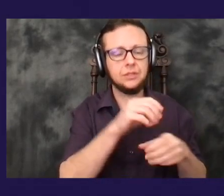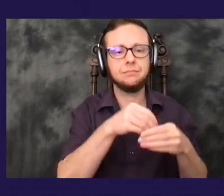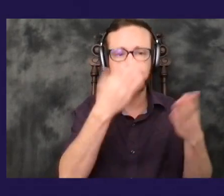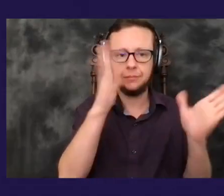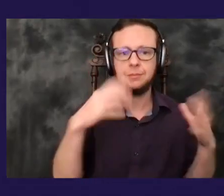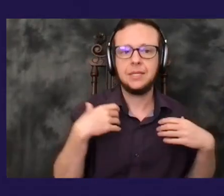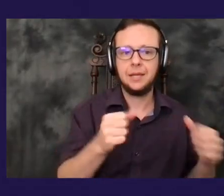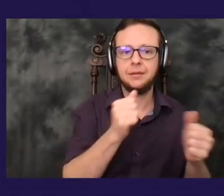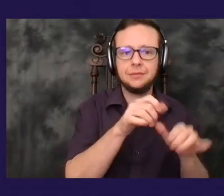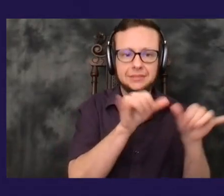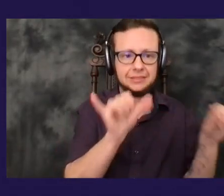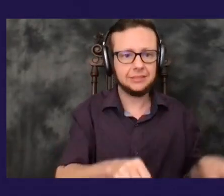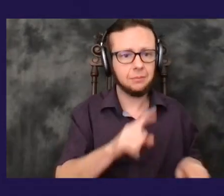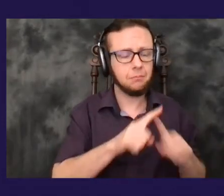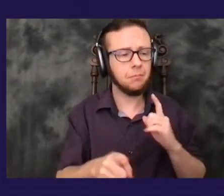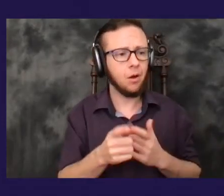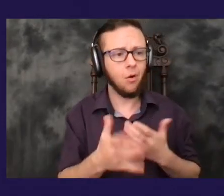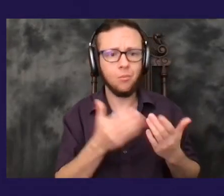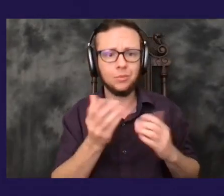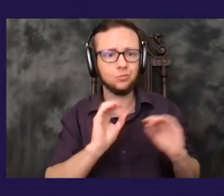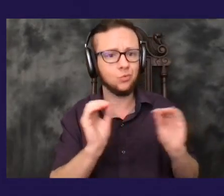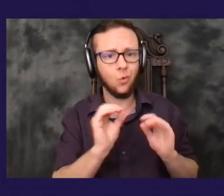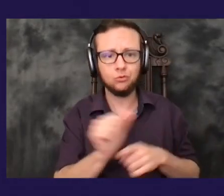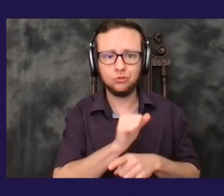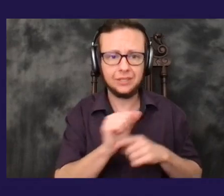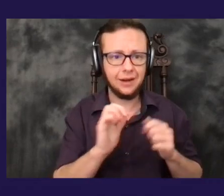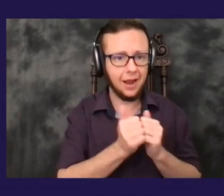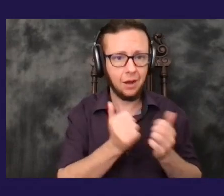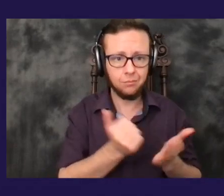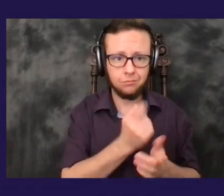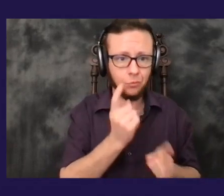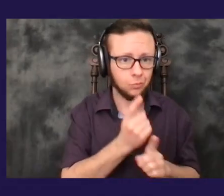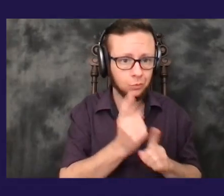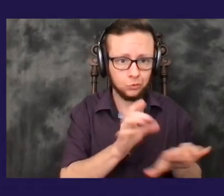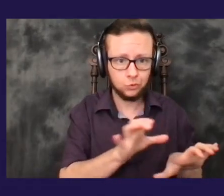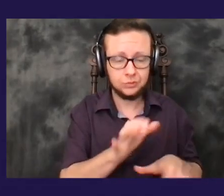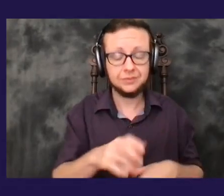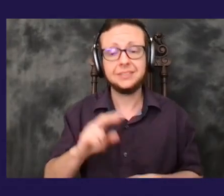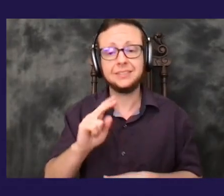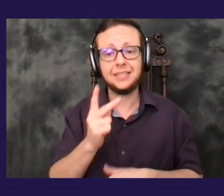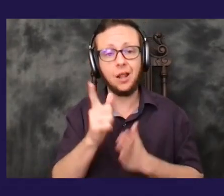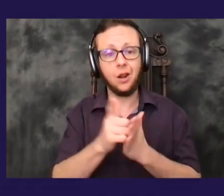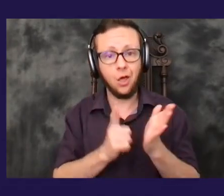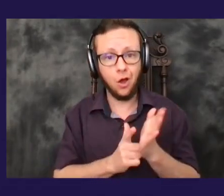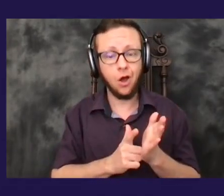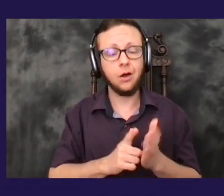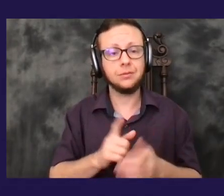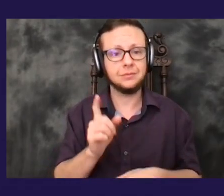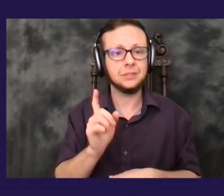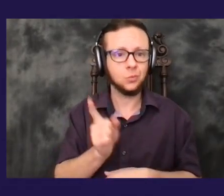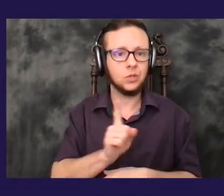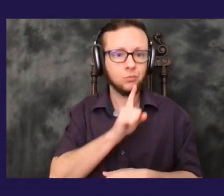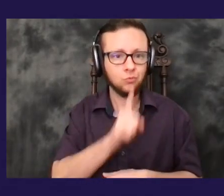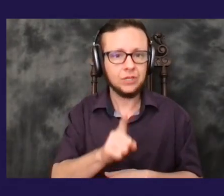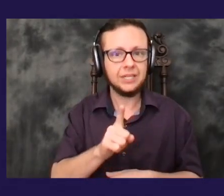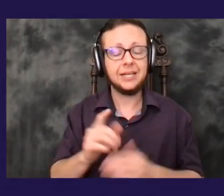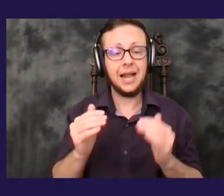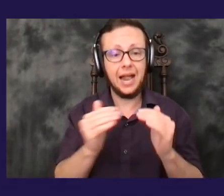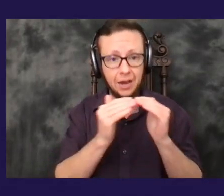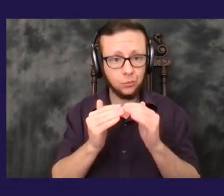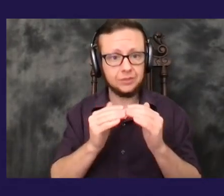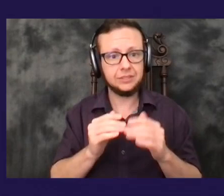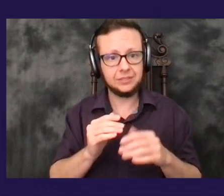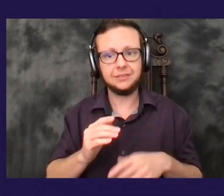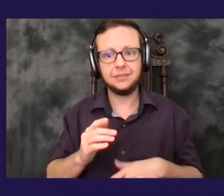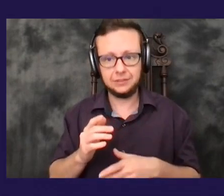virtually no training in how to do it properly. Secondly, law is where the rubber of equity meets the road, but it's less about the legal words